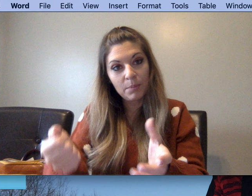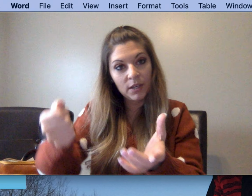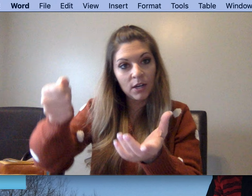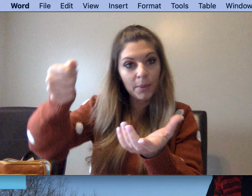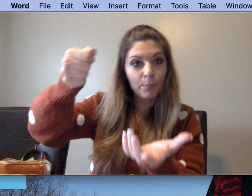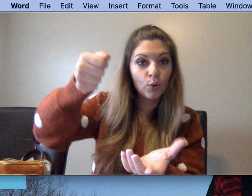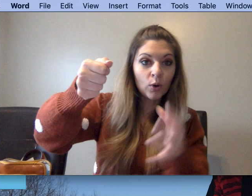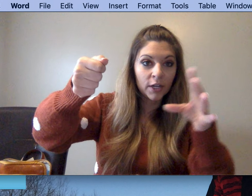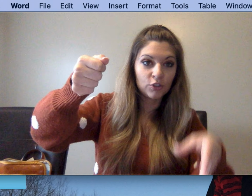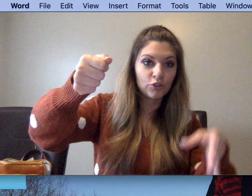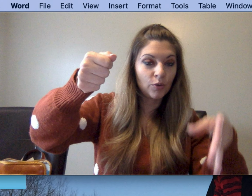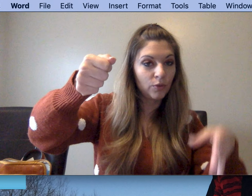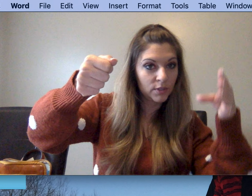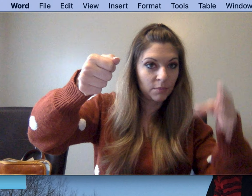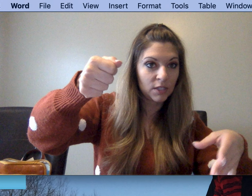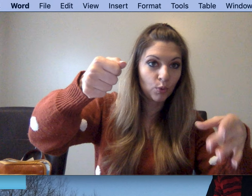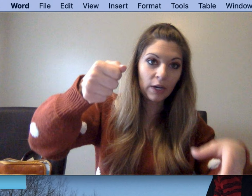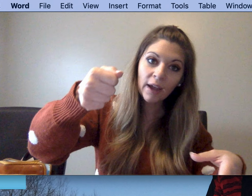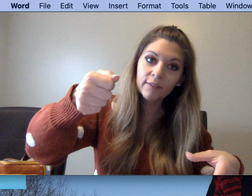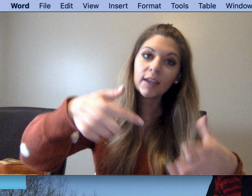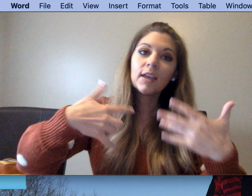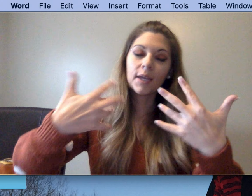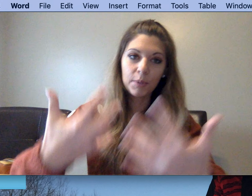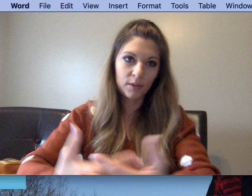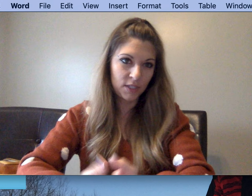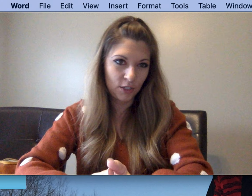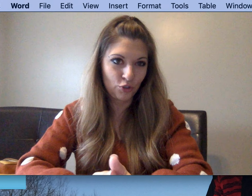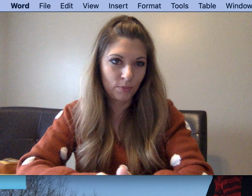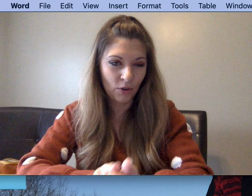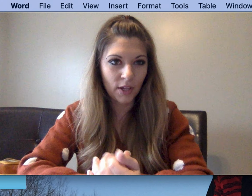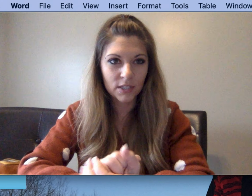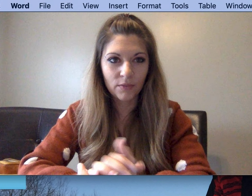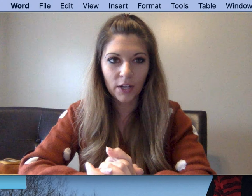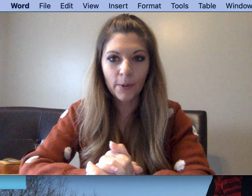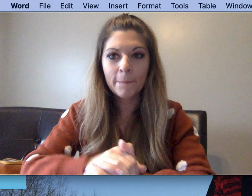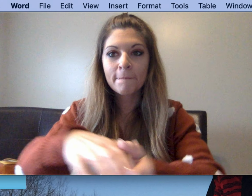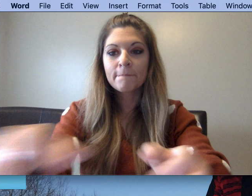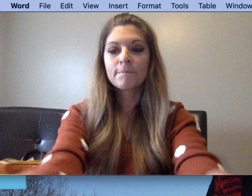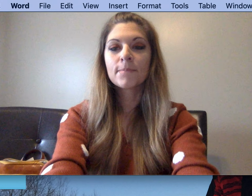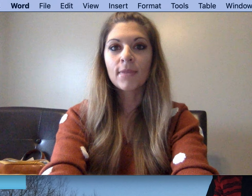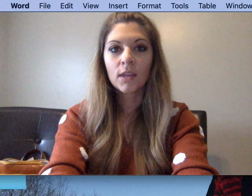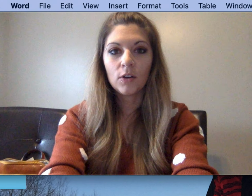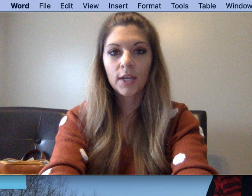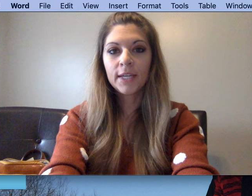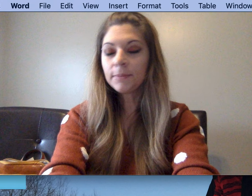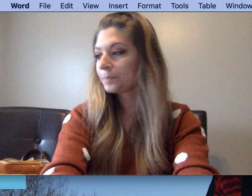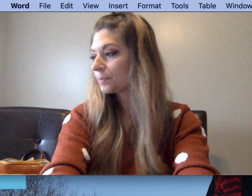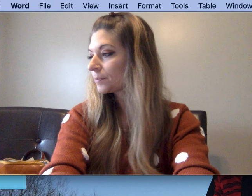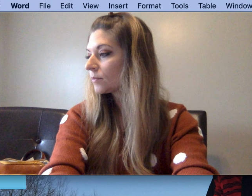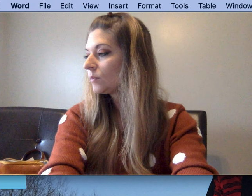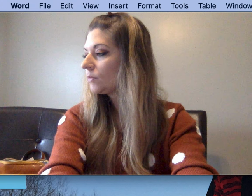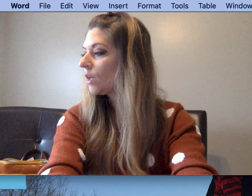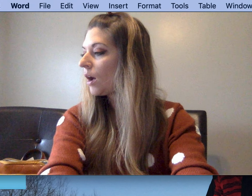once I pick it up and pour it and show something's pouring out of it, it becomes an instrumental classifier. Okay?